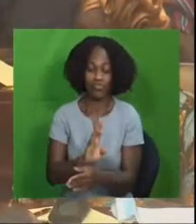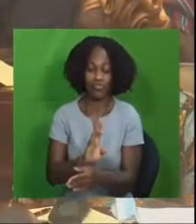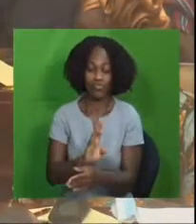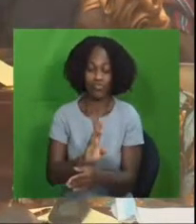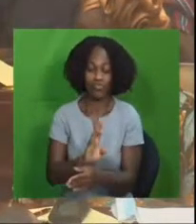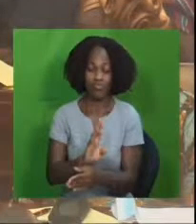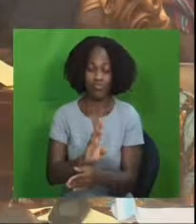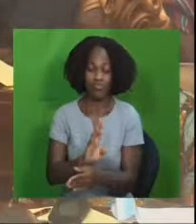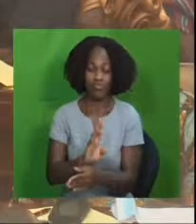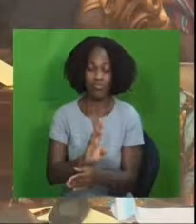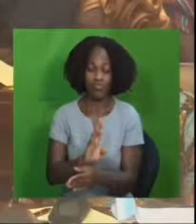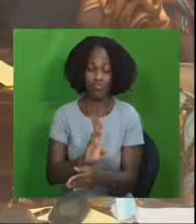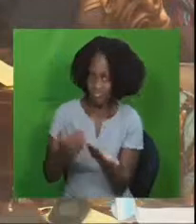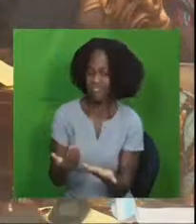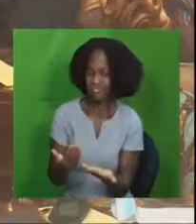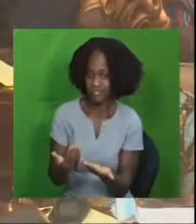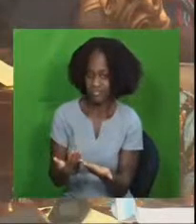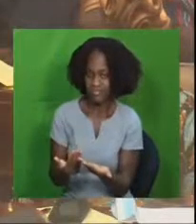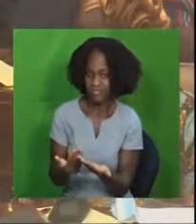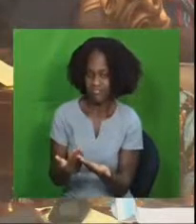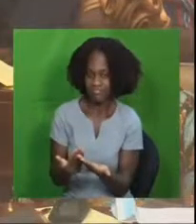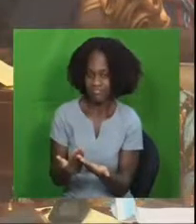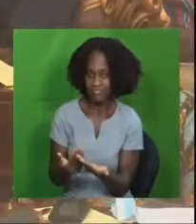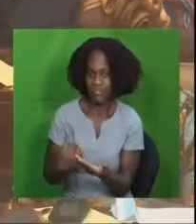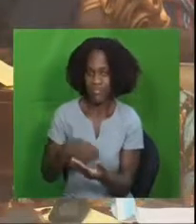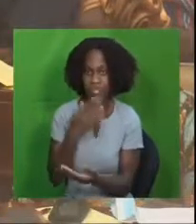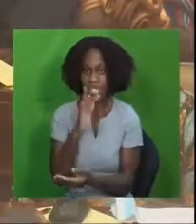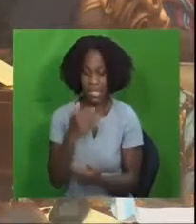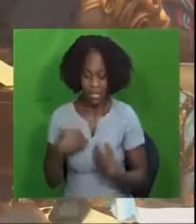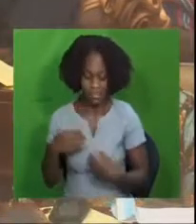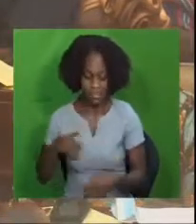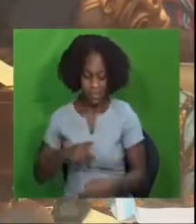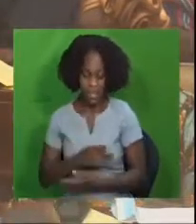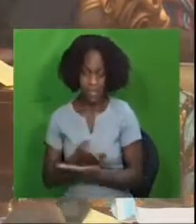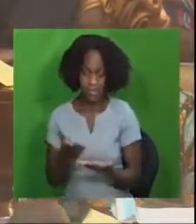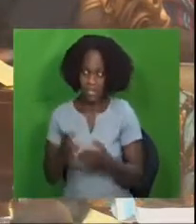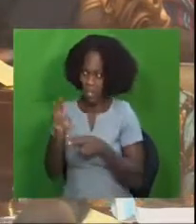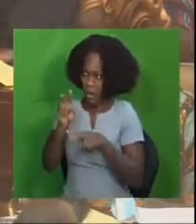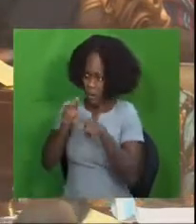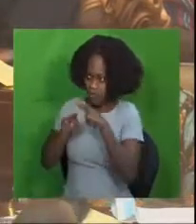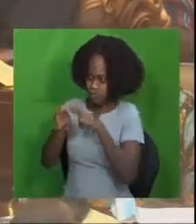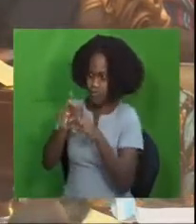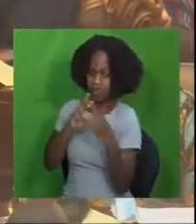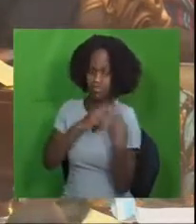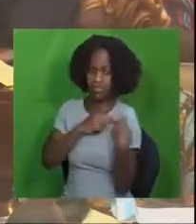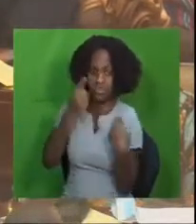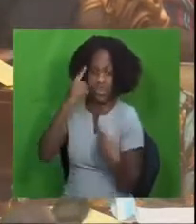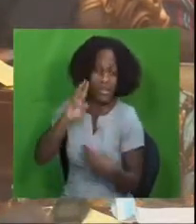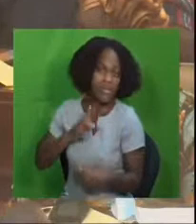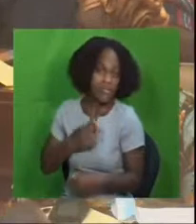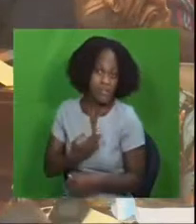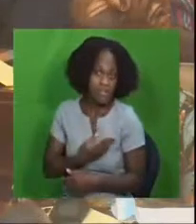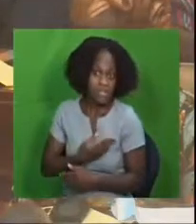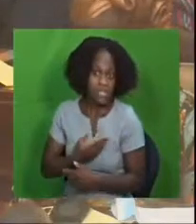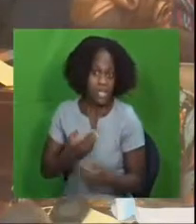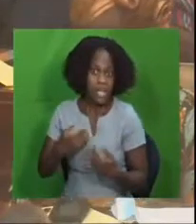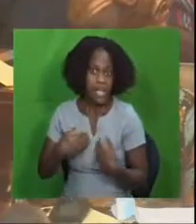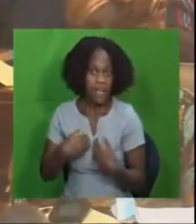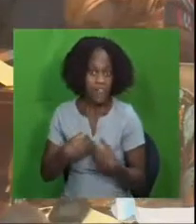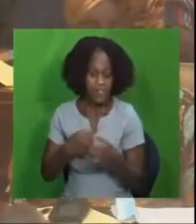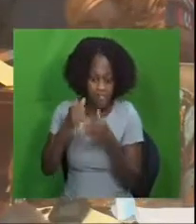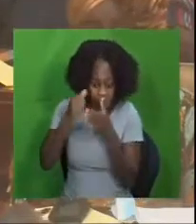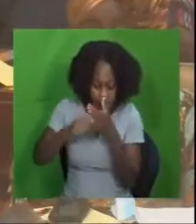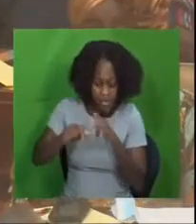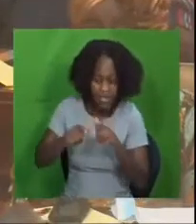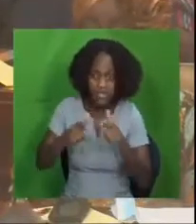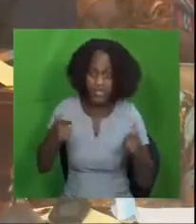revenues. Luckily for us, Mr. Speaker, we have Parliament here to do the oversight responsibility for us. We have the Auditor General, and